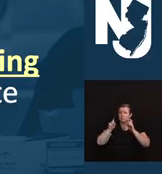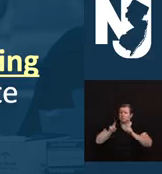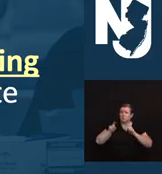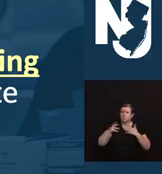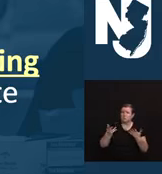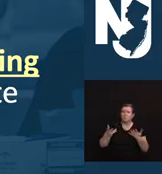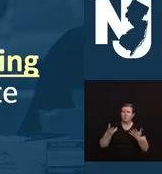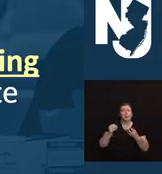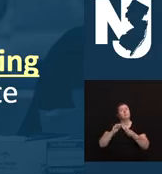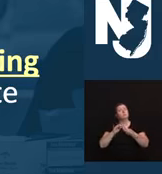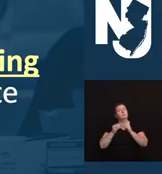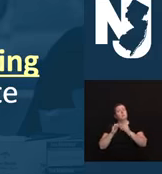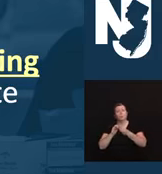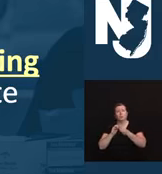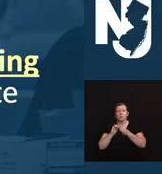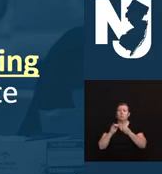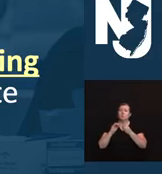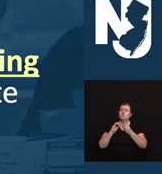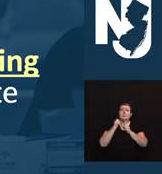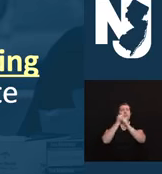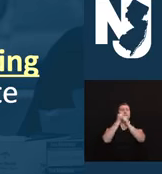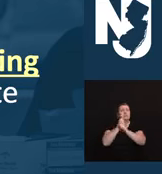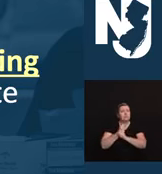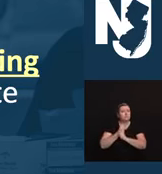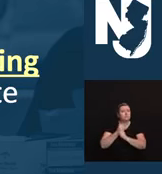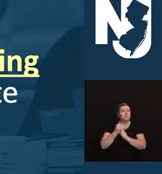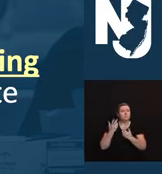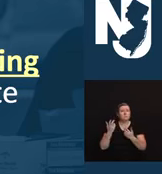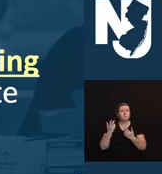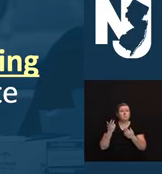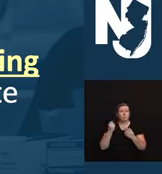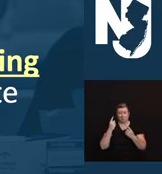And I think I want to say up front, again, there's some noise in these numbers.